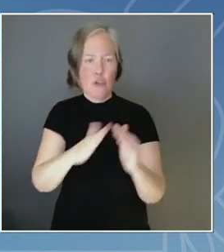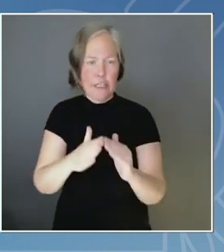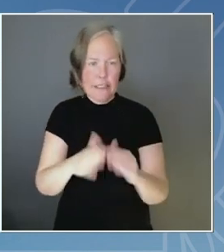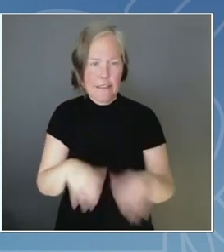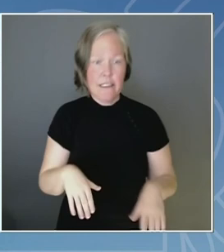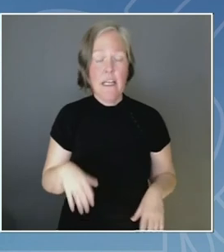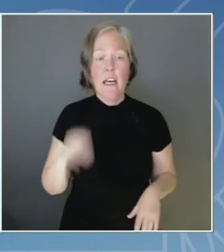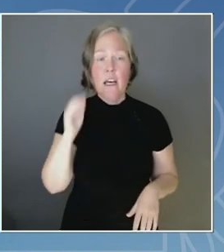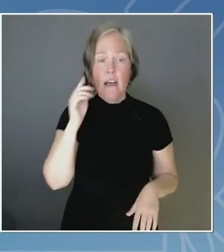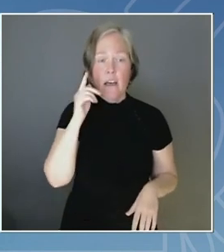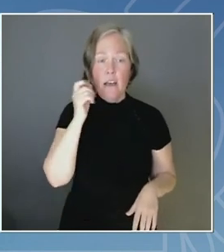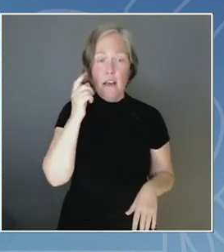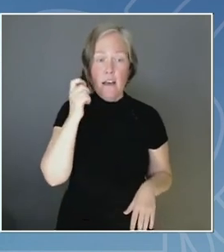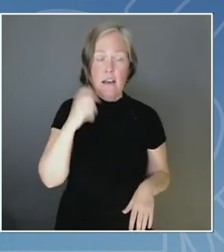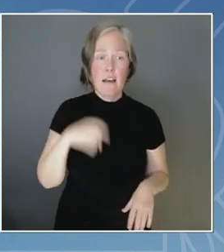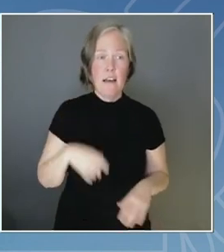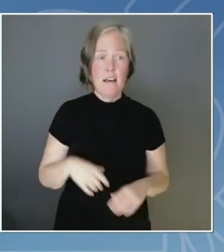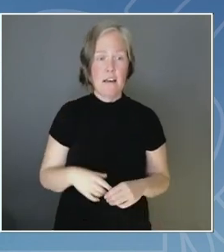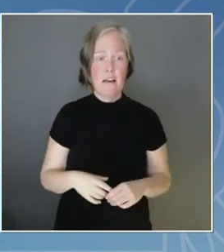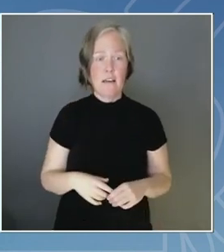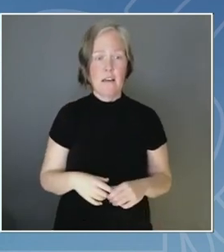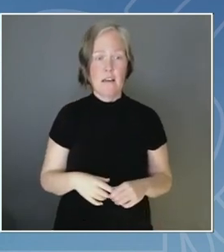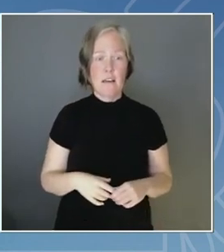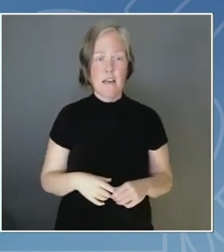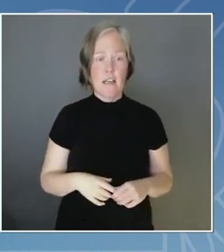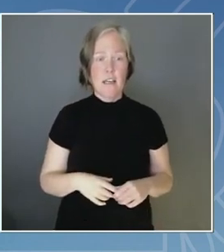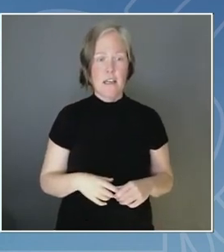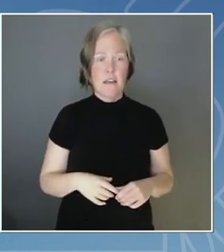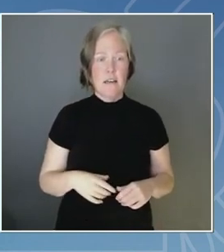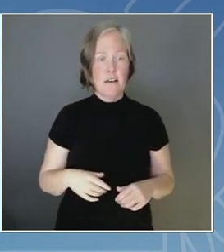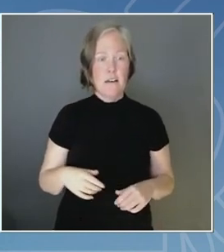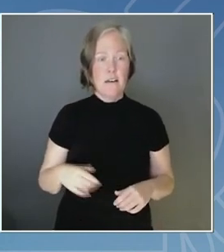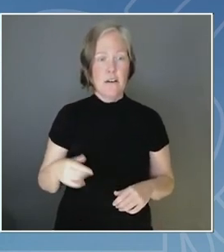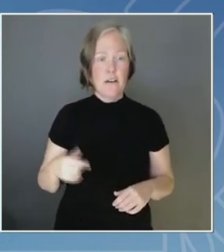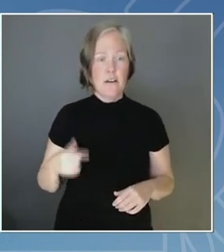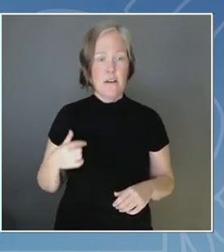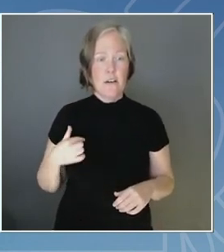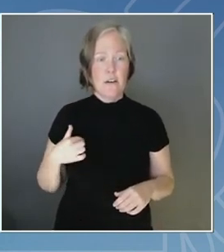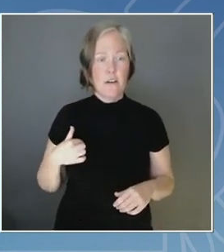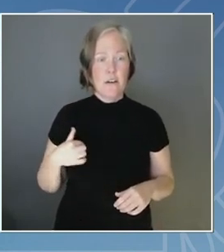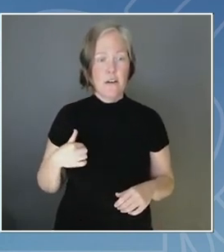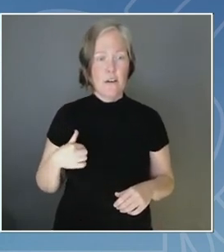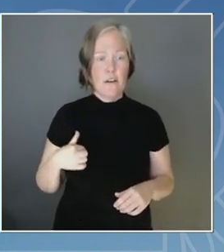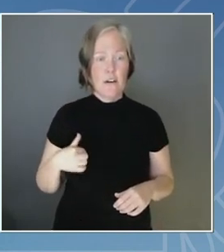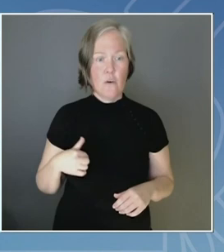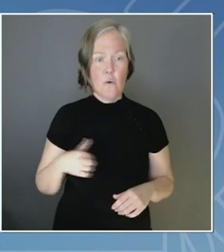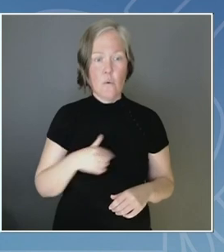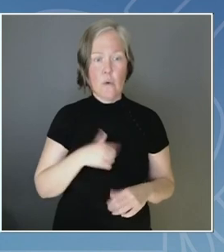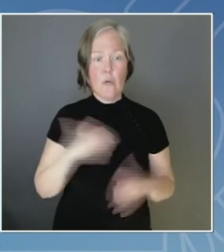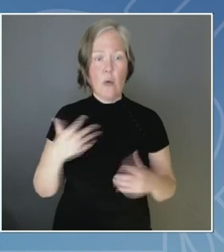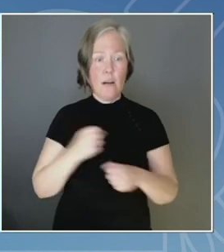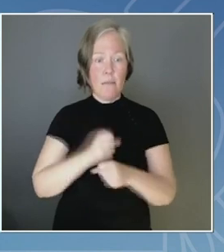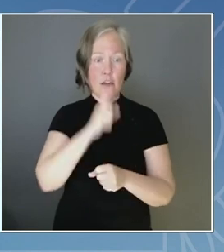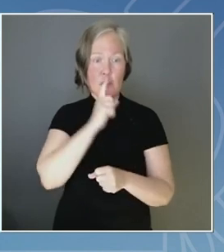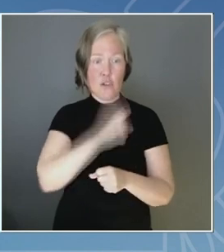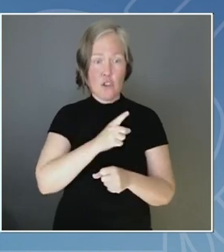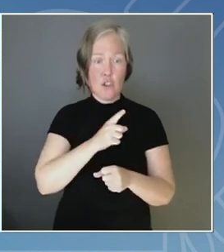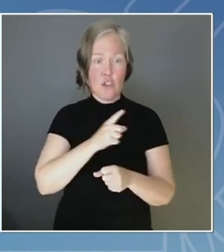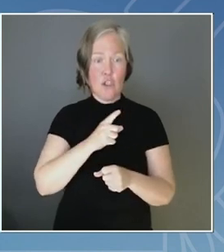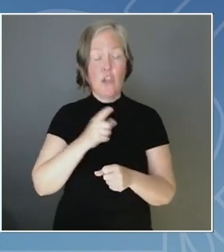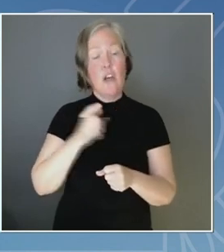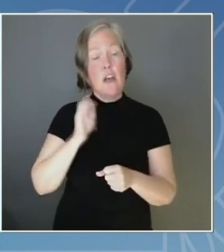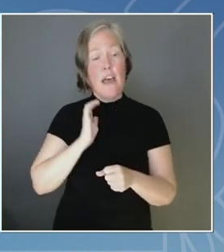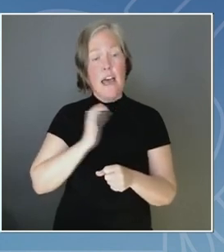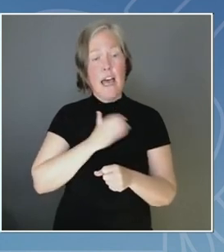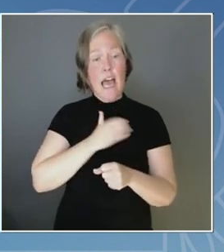I did, is that we make our employee, anybody with the title of vice president and above, they have to serve,